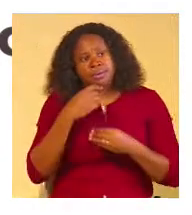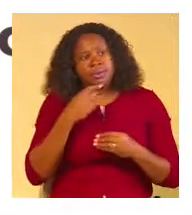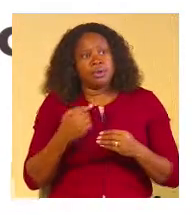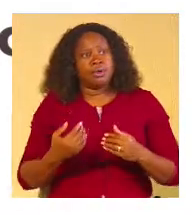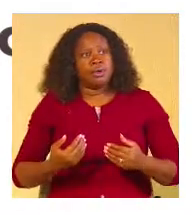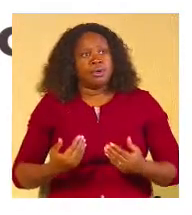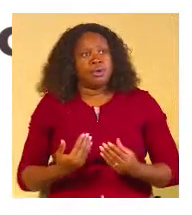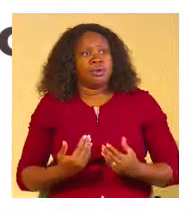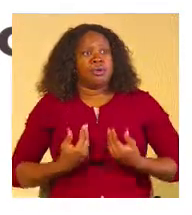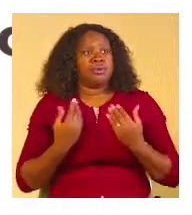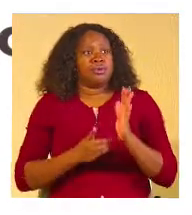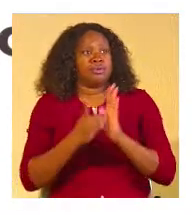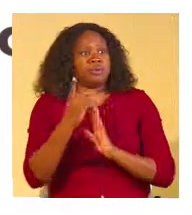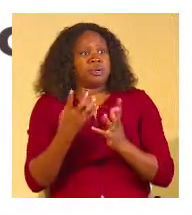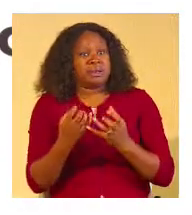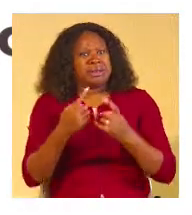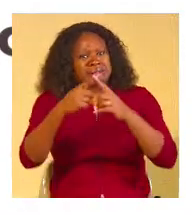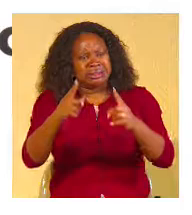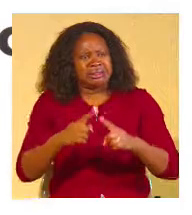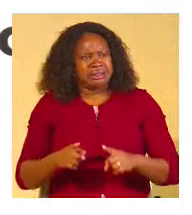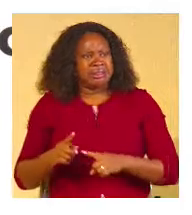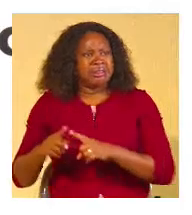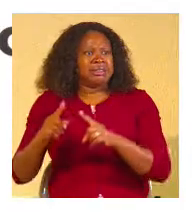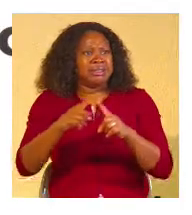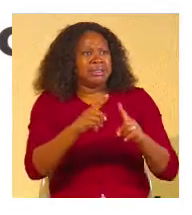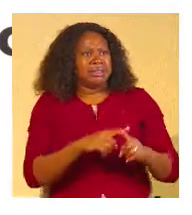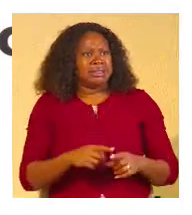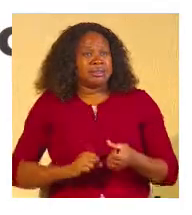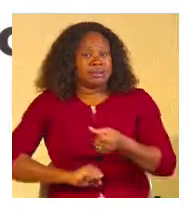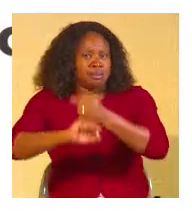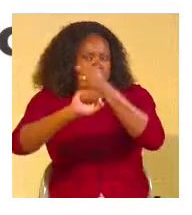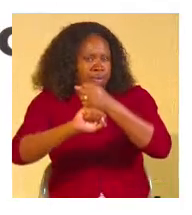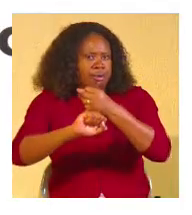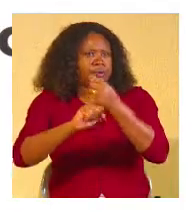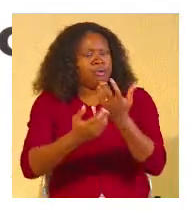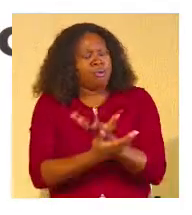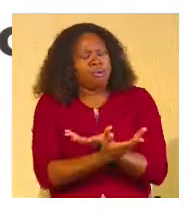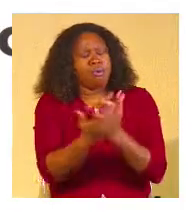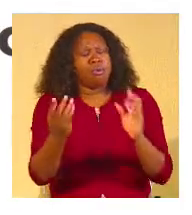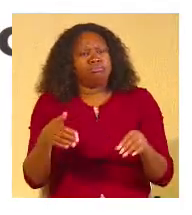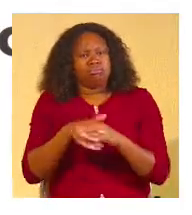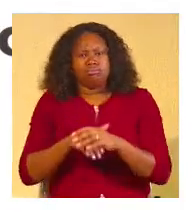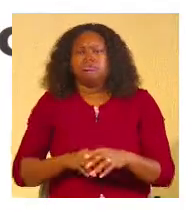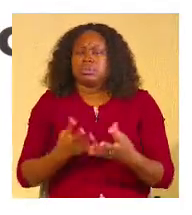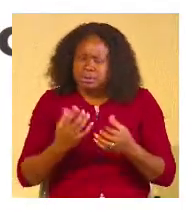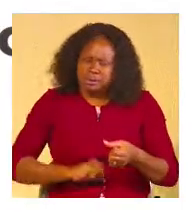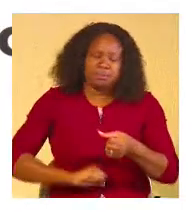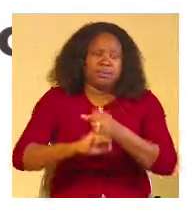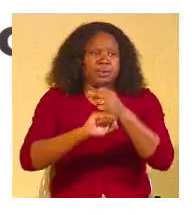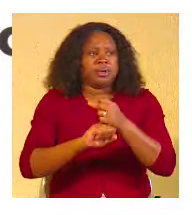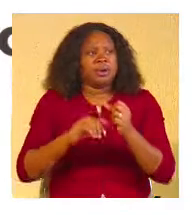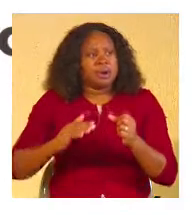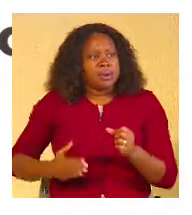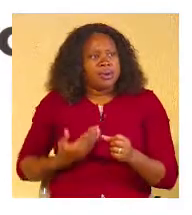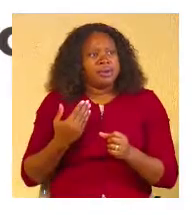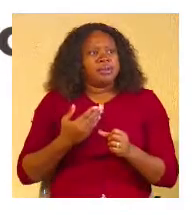development requires multi-sectoral, support from all the stakeholders involved. And I would like at